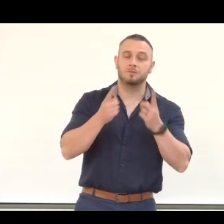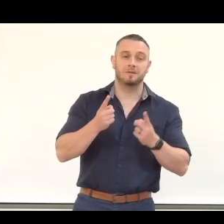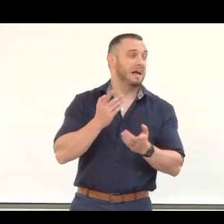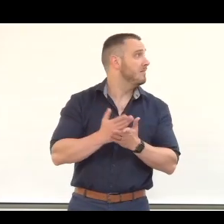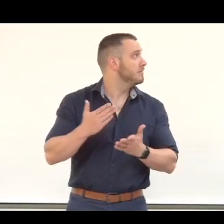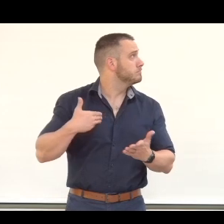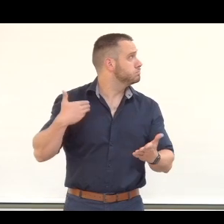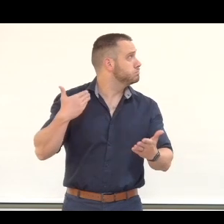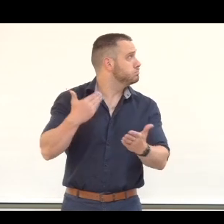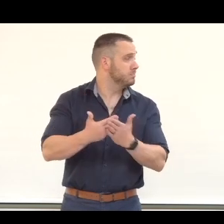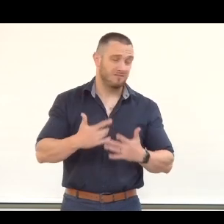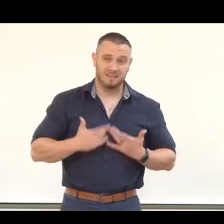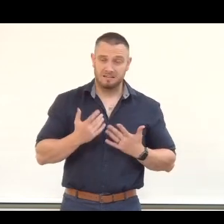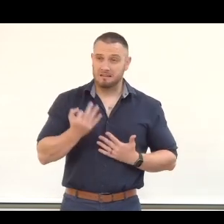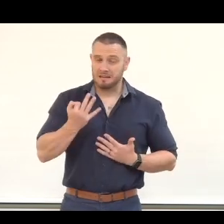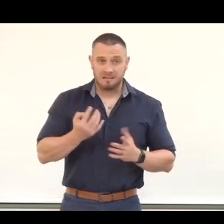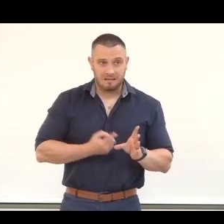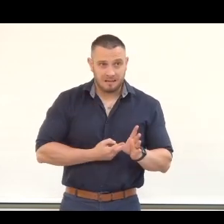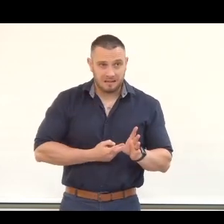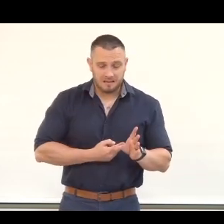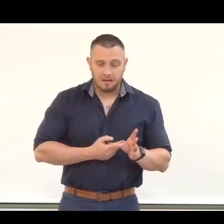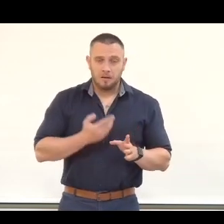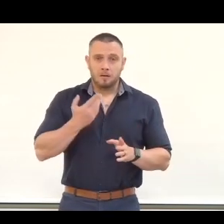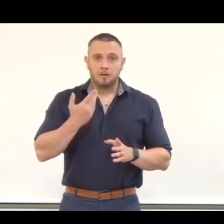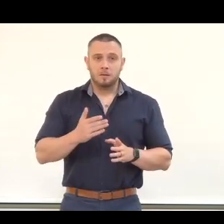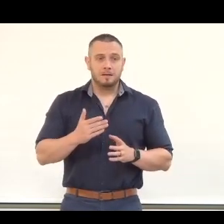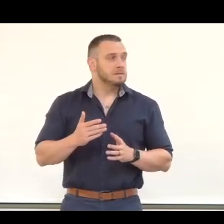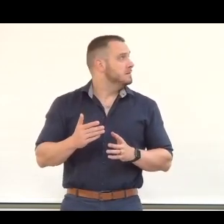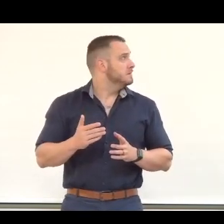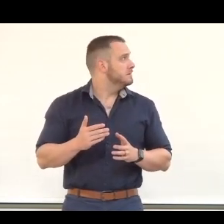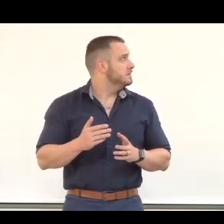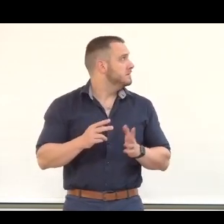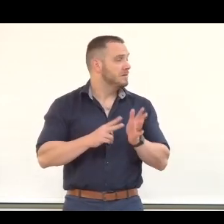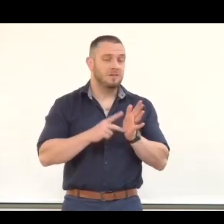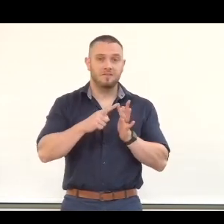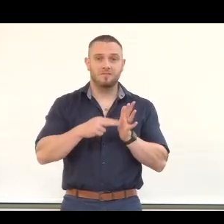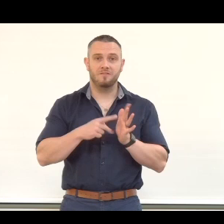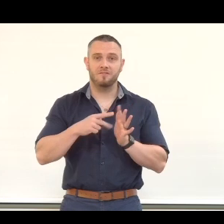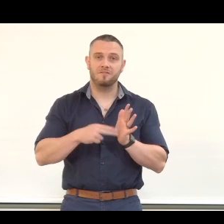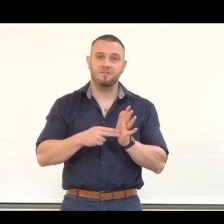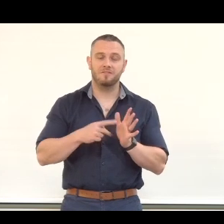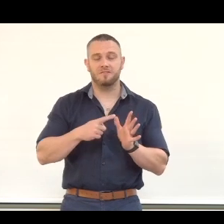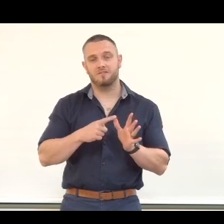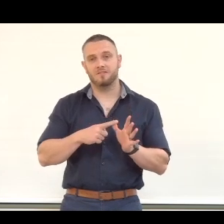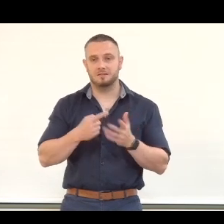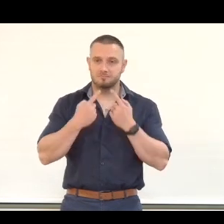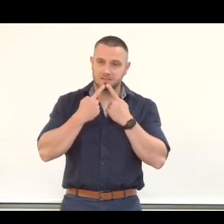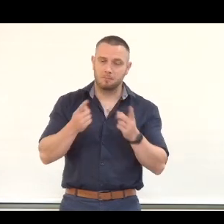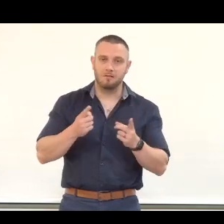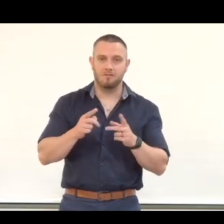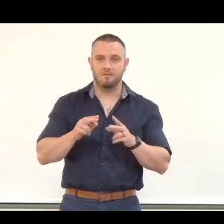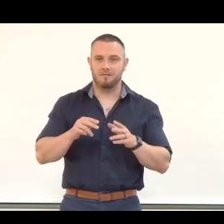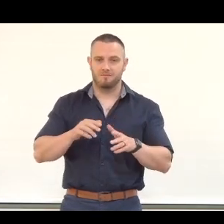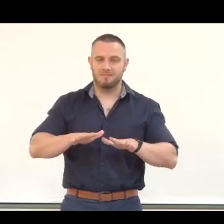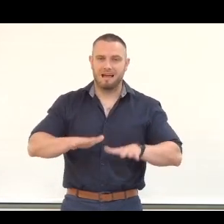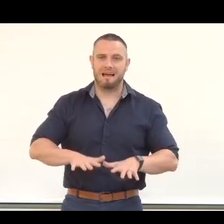I think like 8 years or something like that, there has been the Vienna Statement on Analog Planetary Research. Maybe you've heard of it,